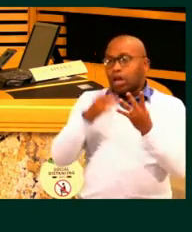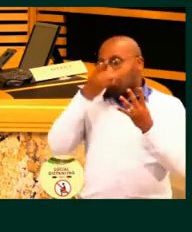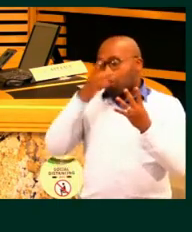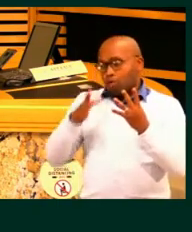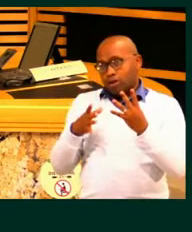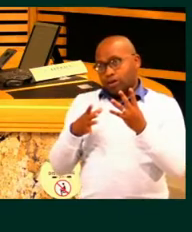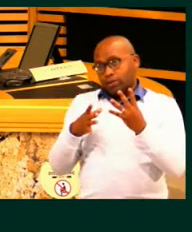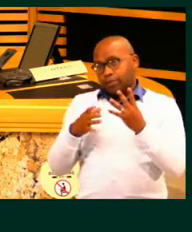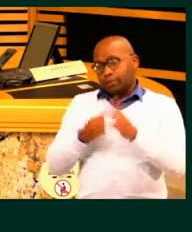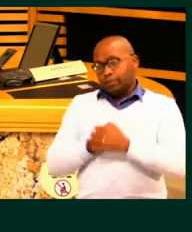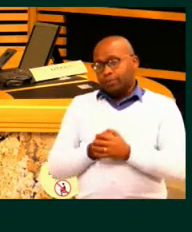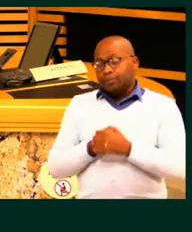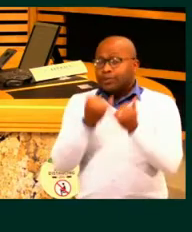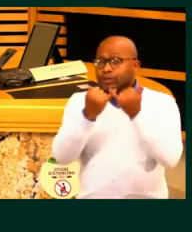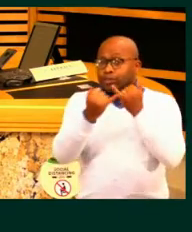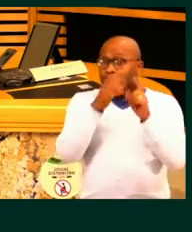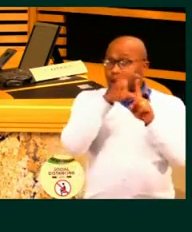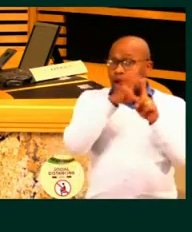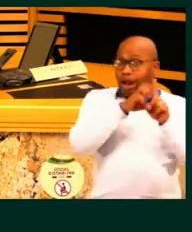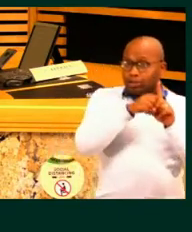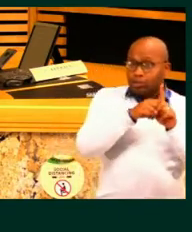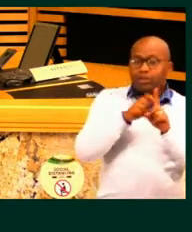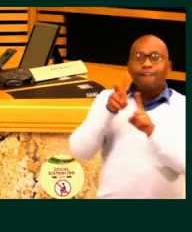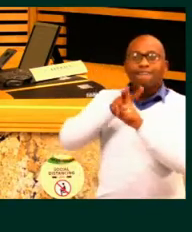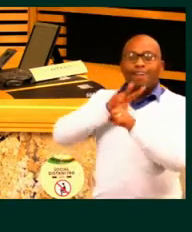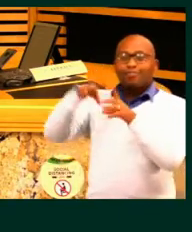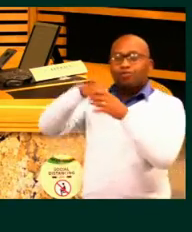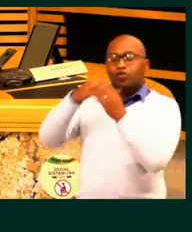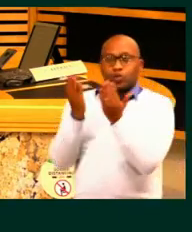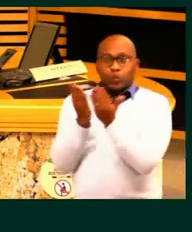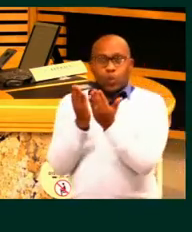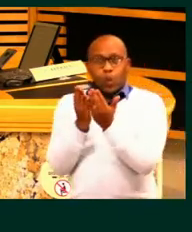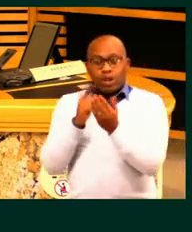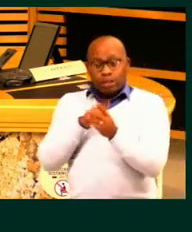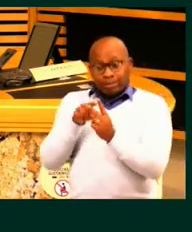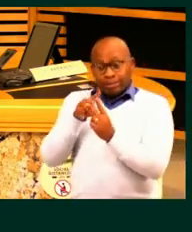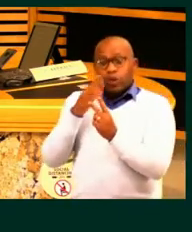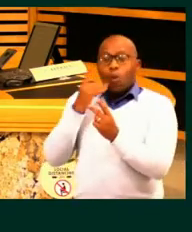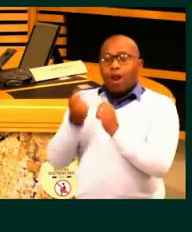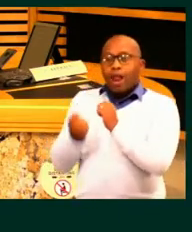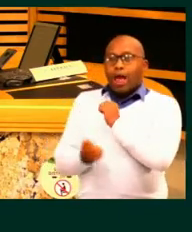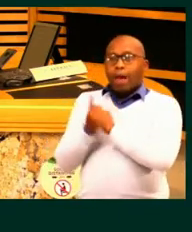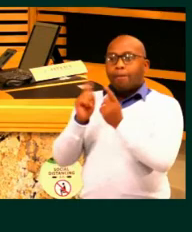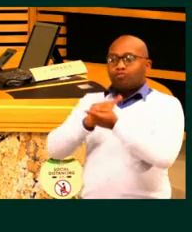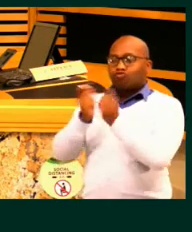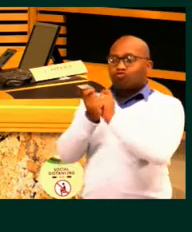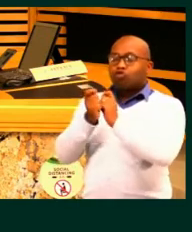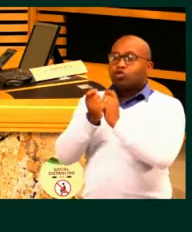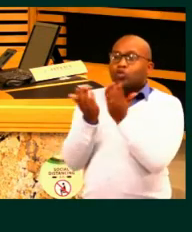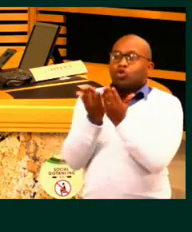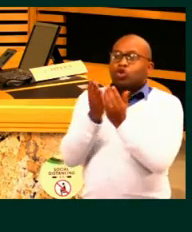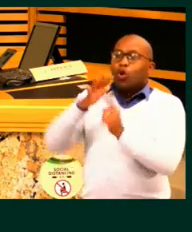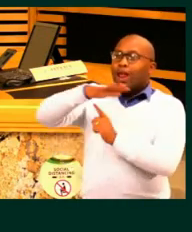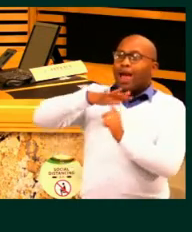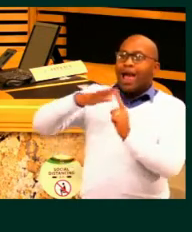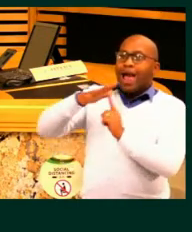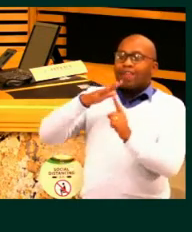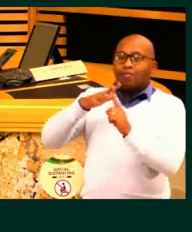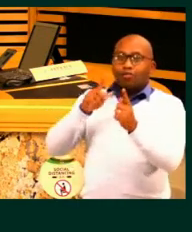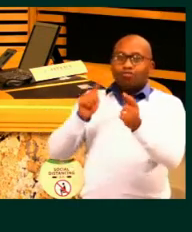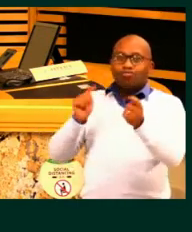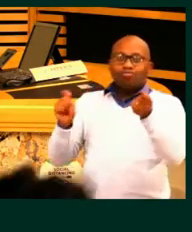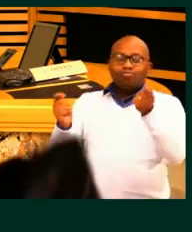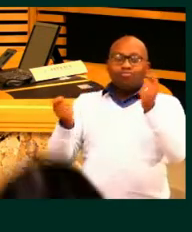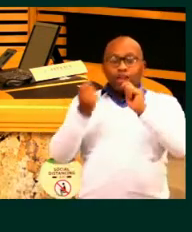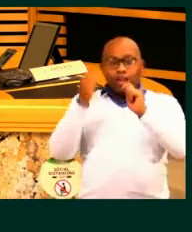sexual harassment and violence in schools create hostile environments and can negatively impact students learning mental